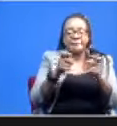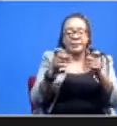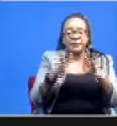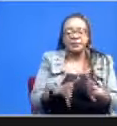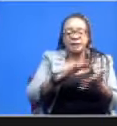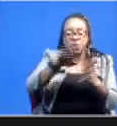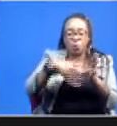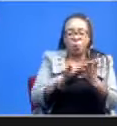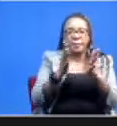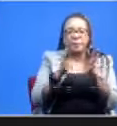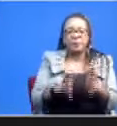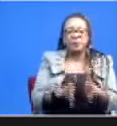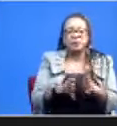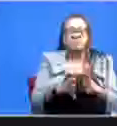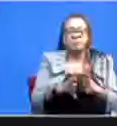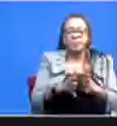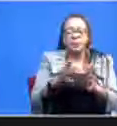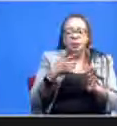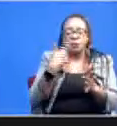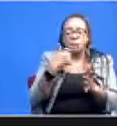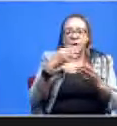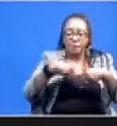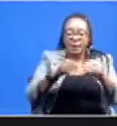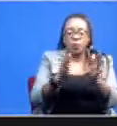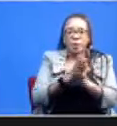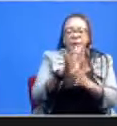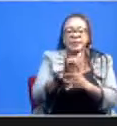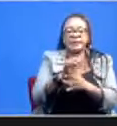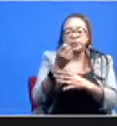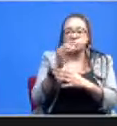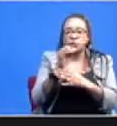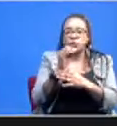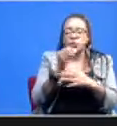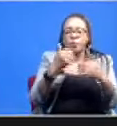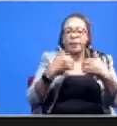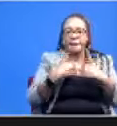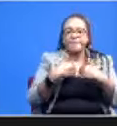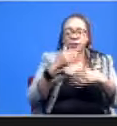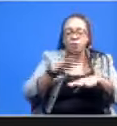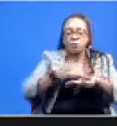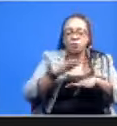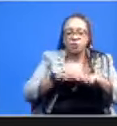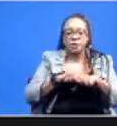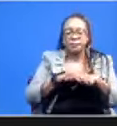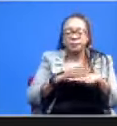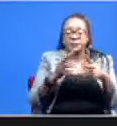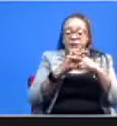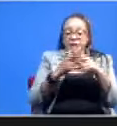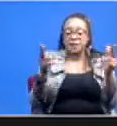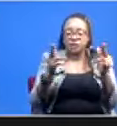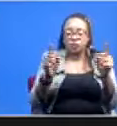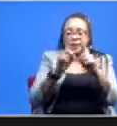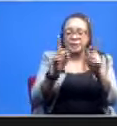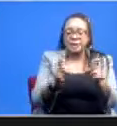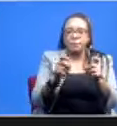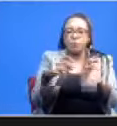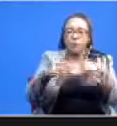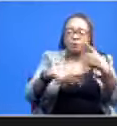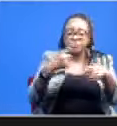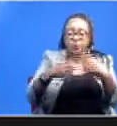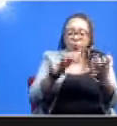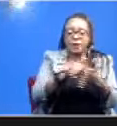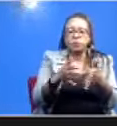managers and by all the persons that they are complying with that. So we have a good start to the exams, and if we